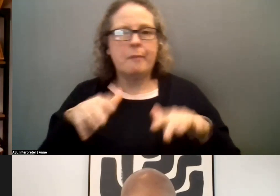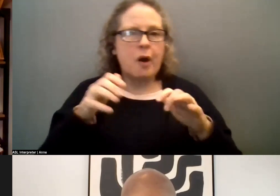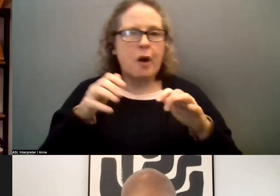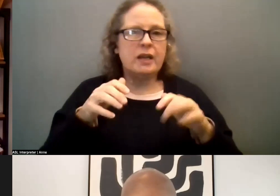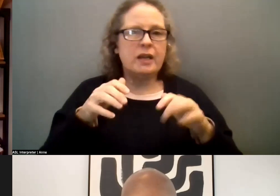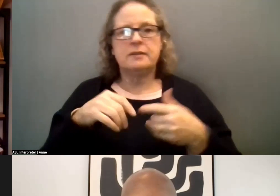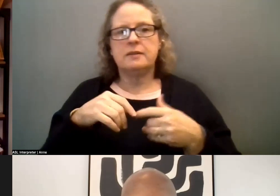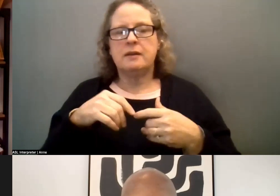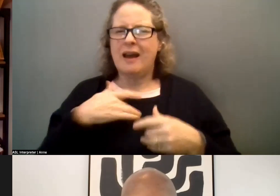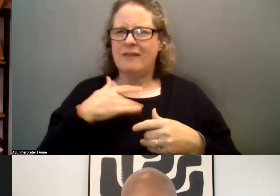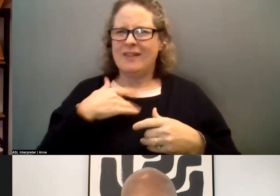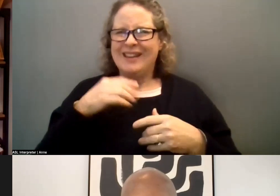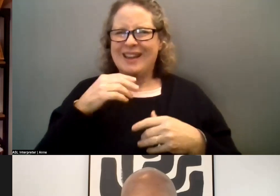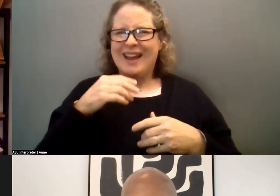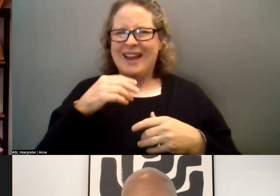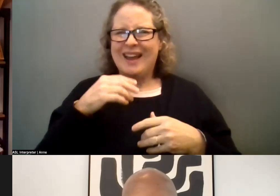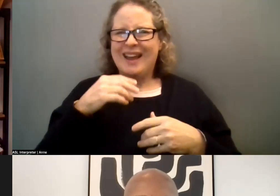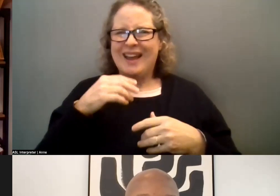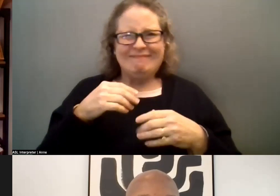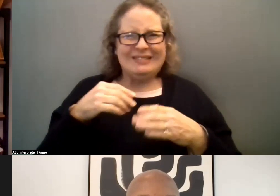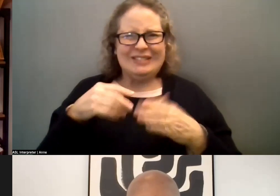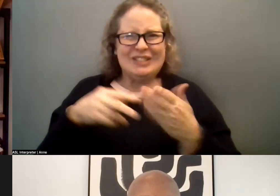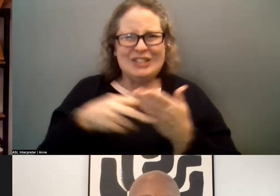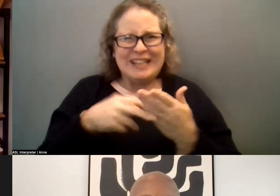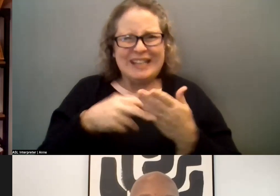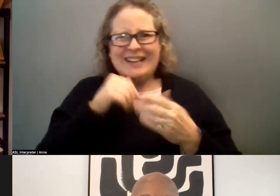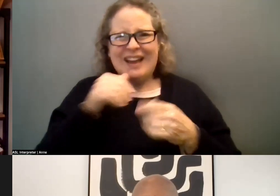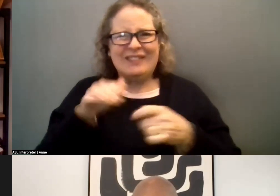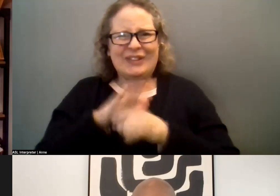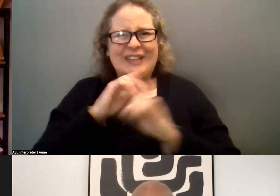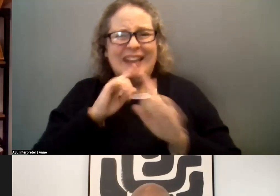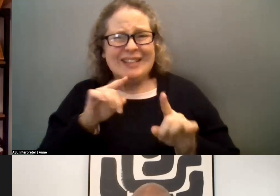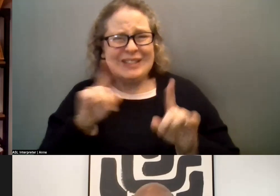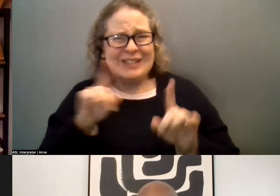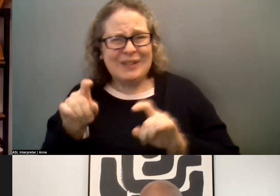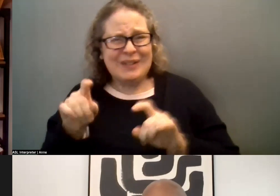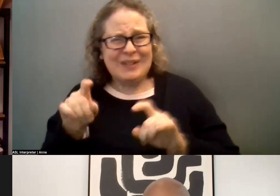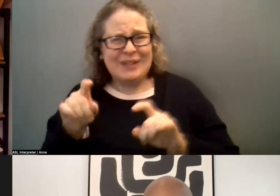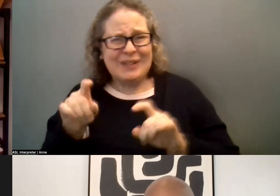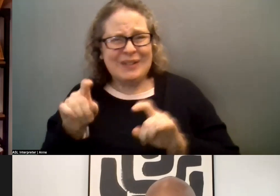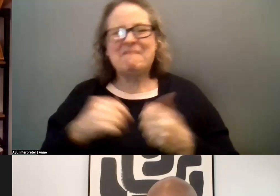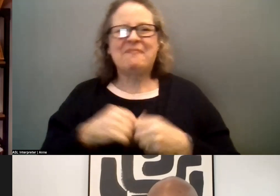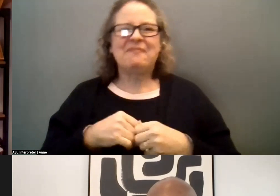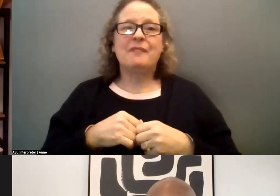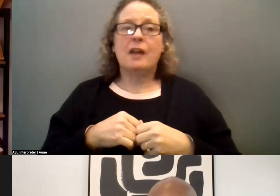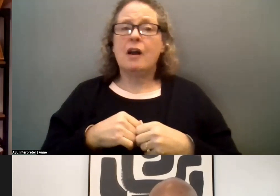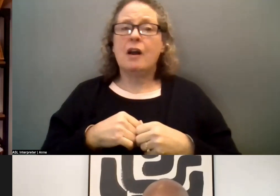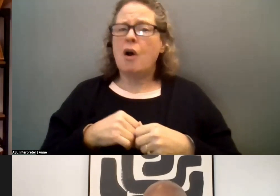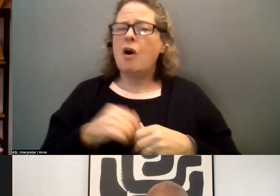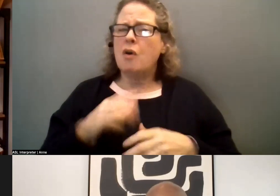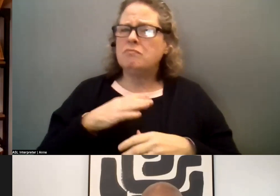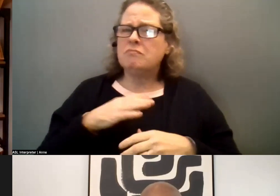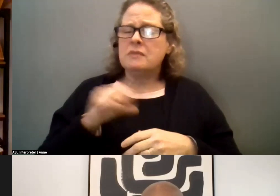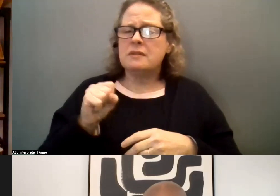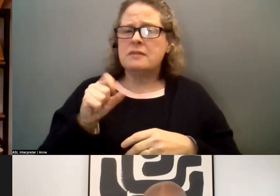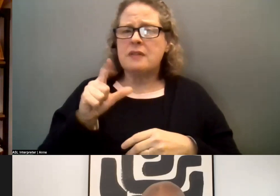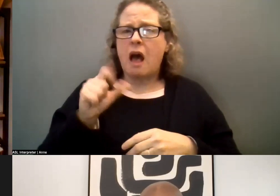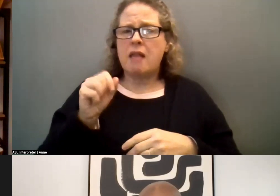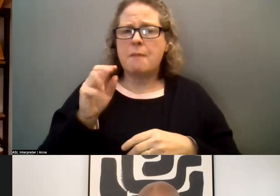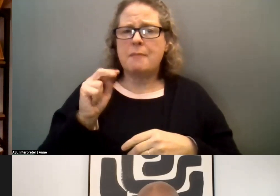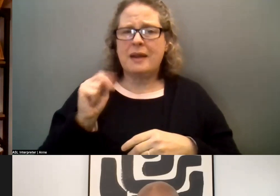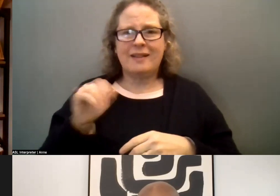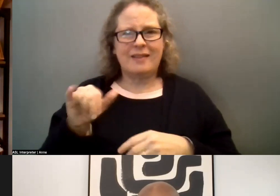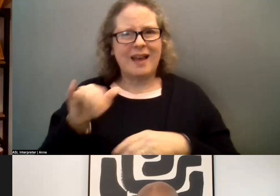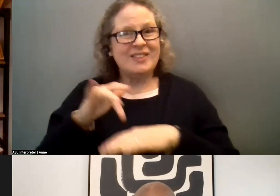cheated and didn't totally answer your question, but that's where I went. No, for sure. And you kind of like nudged at my